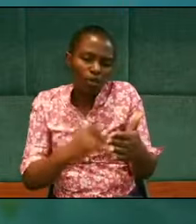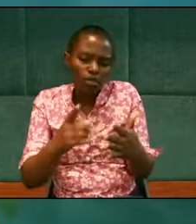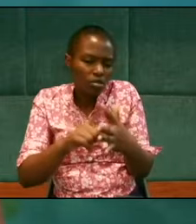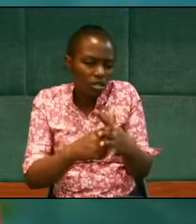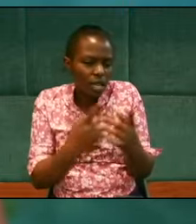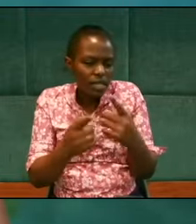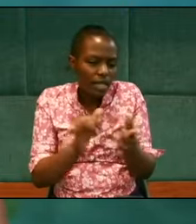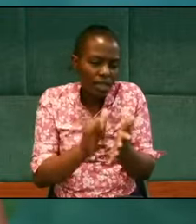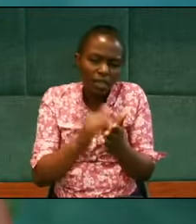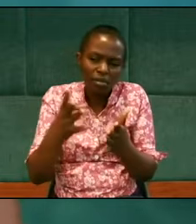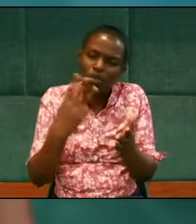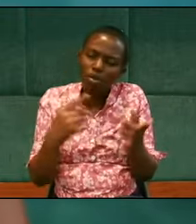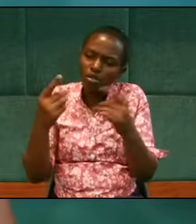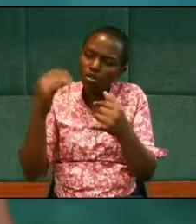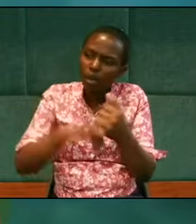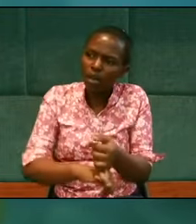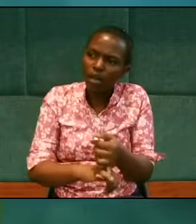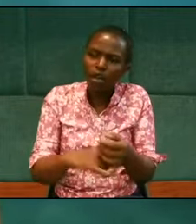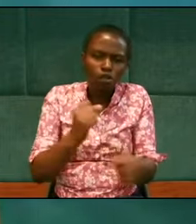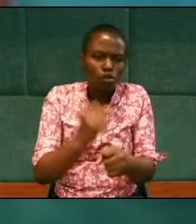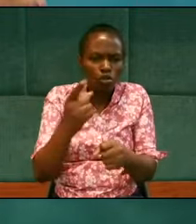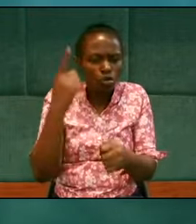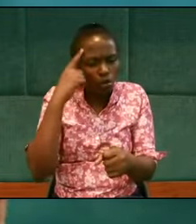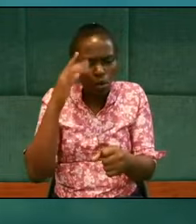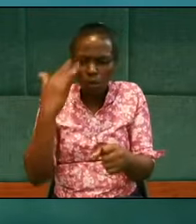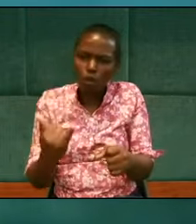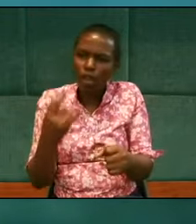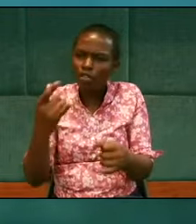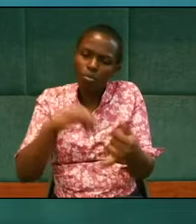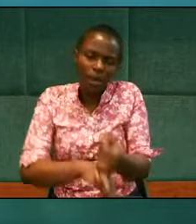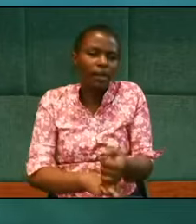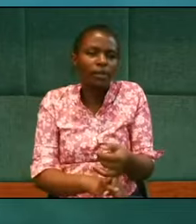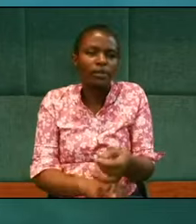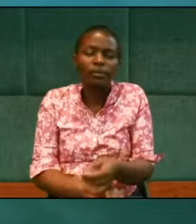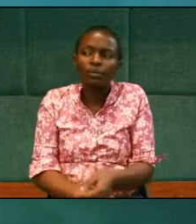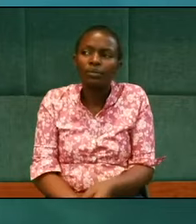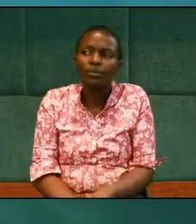saying, I want to marry, do you know the purpose of marriage?